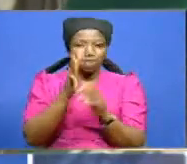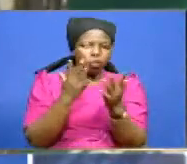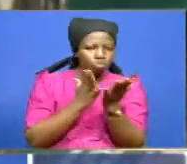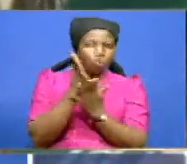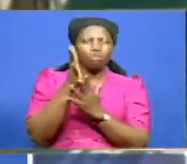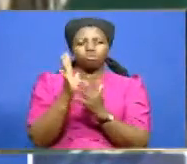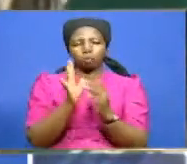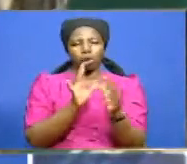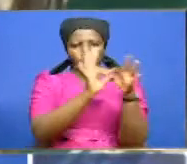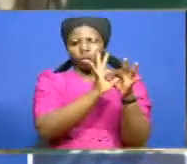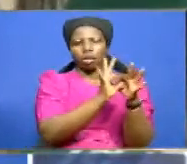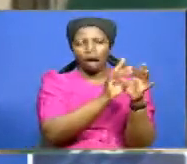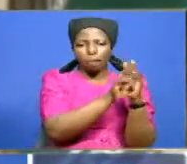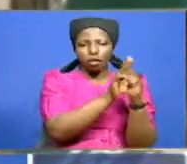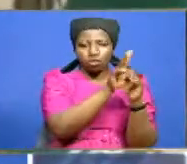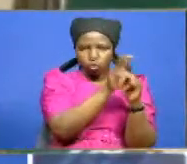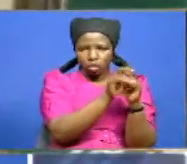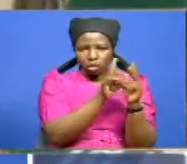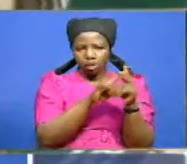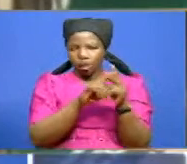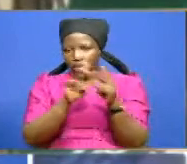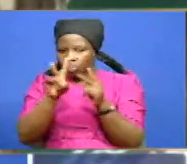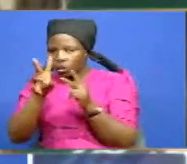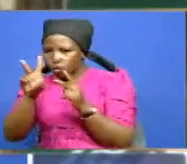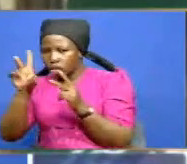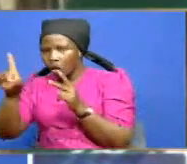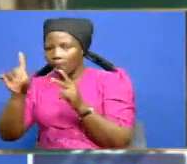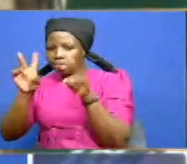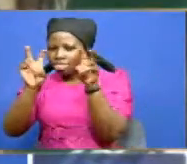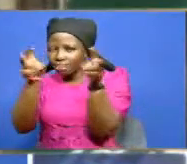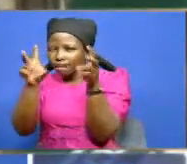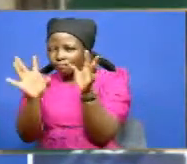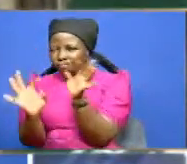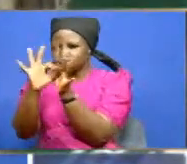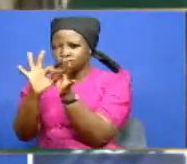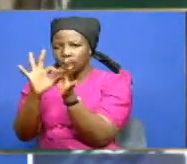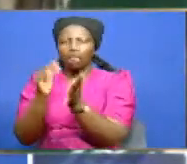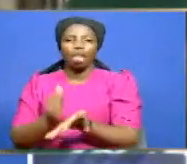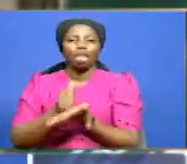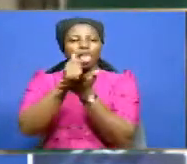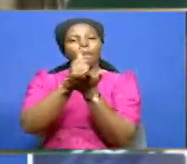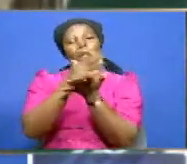both 2020 and 2021 themes, which will enable a